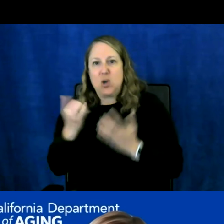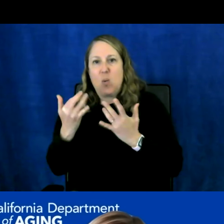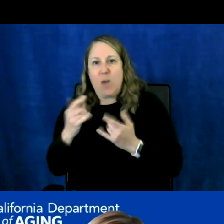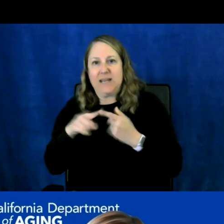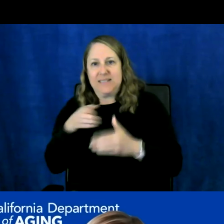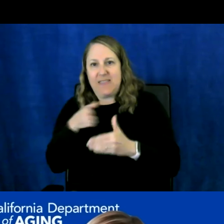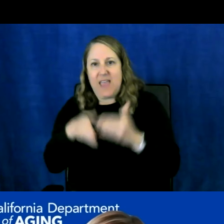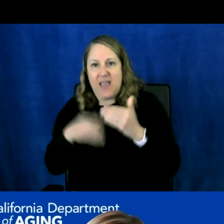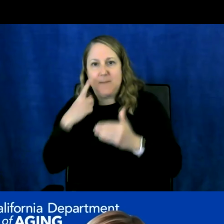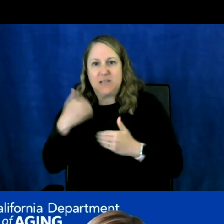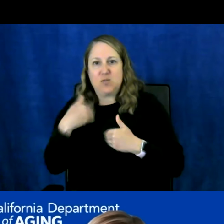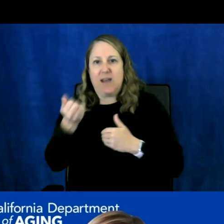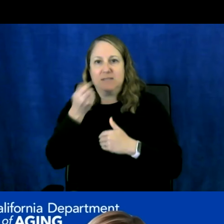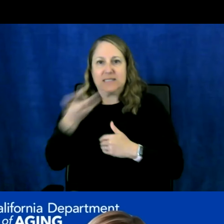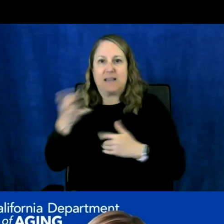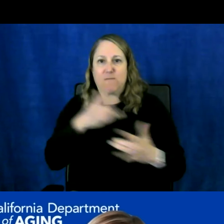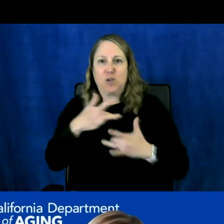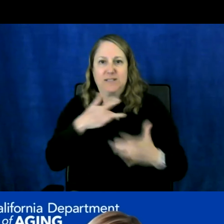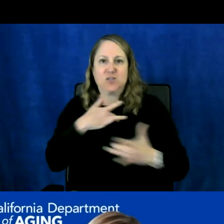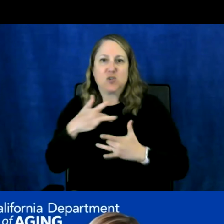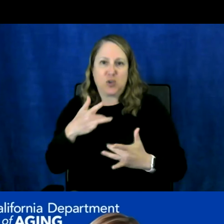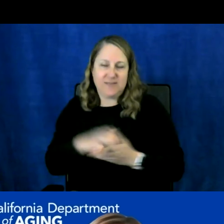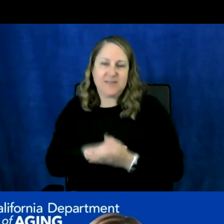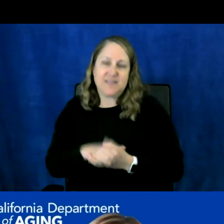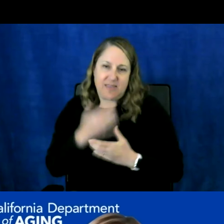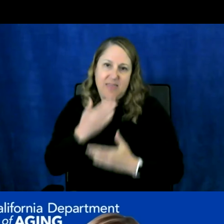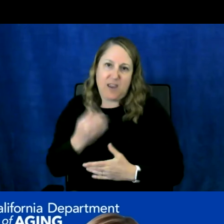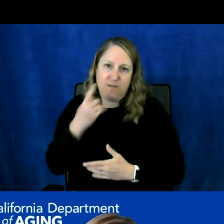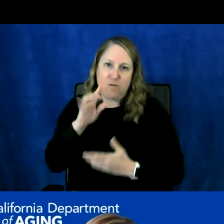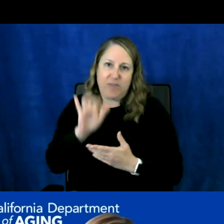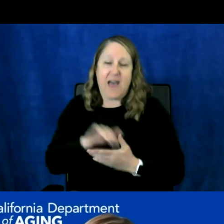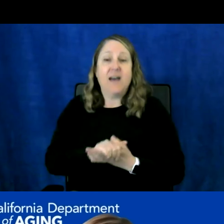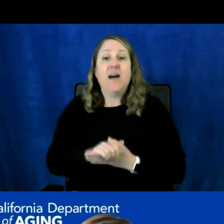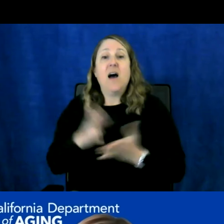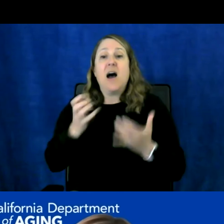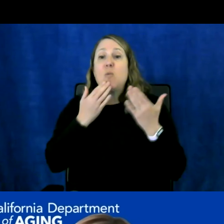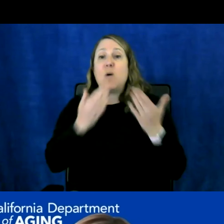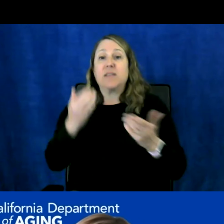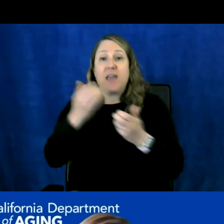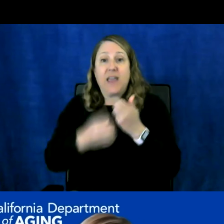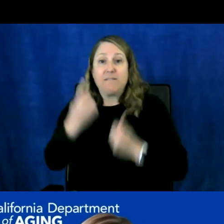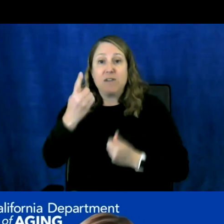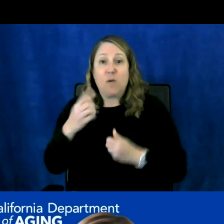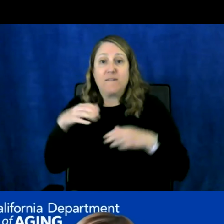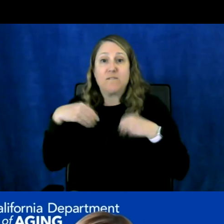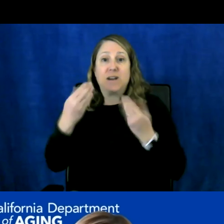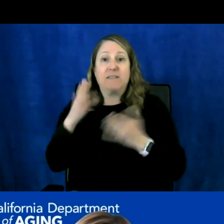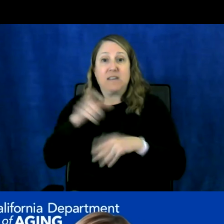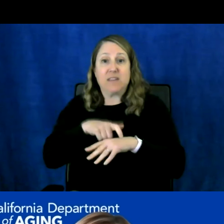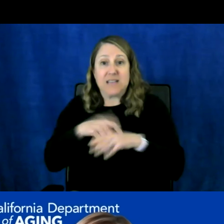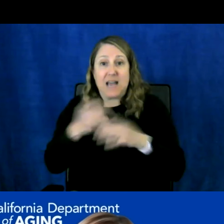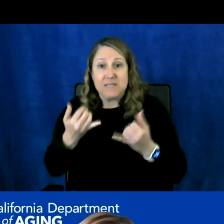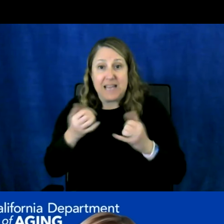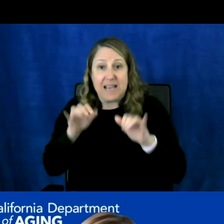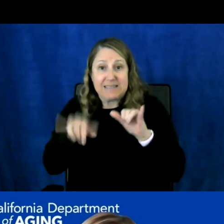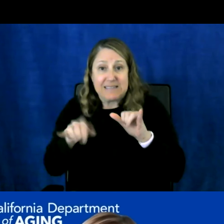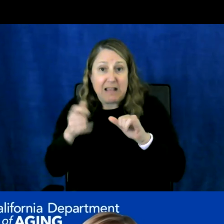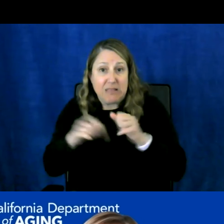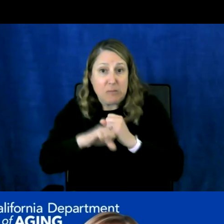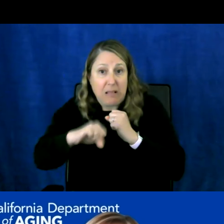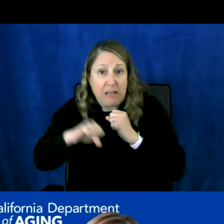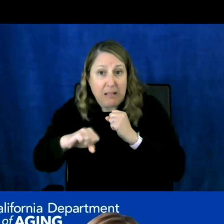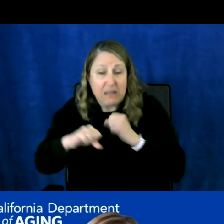have several concerns that you wanted to raise. Thank you for that. And I just want to thank everybody for giving their time today, staying over a little bit later so we